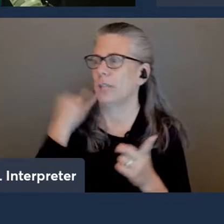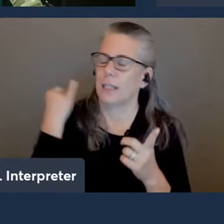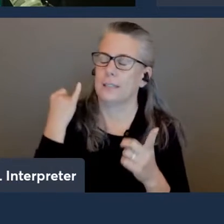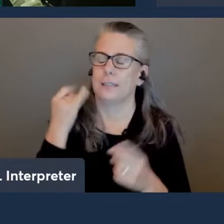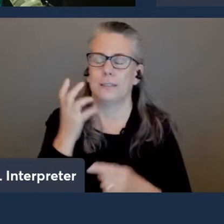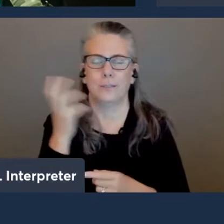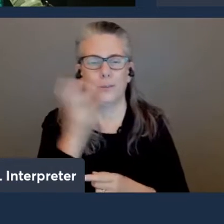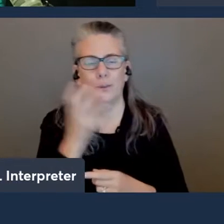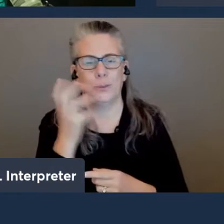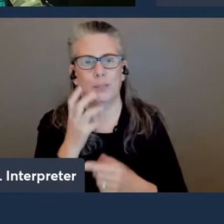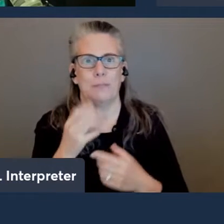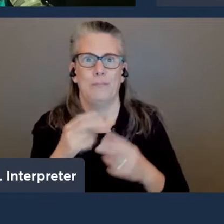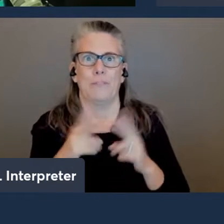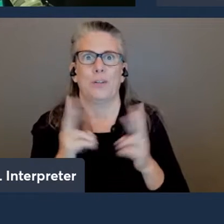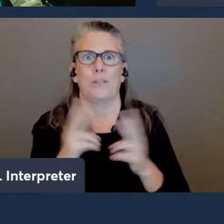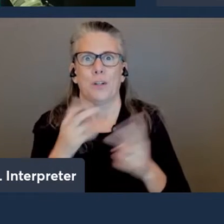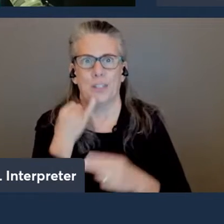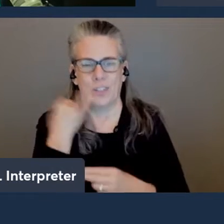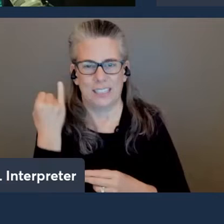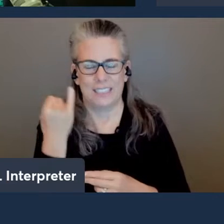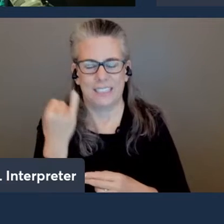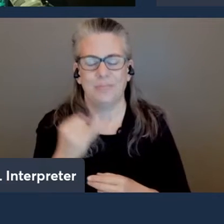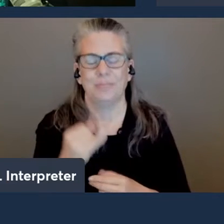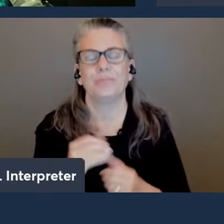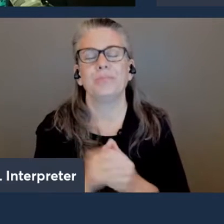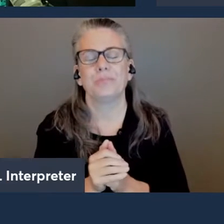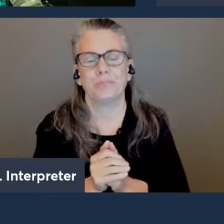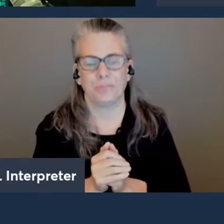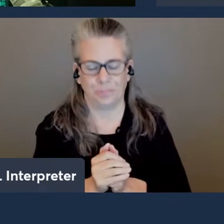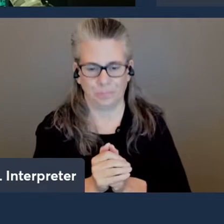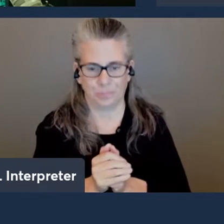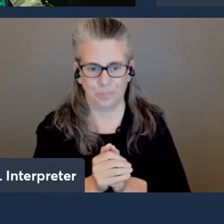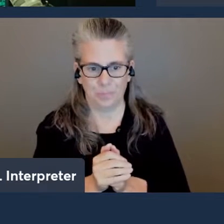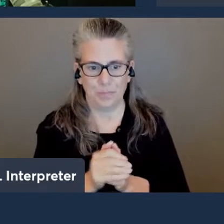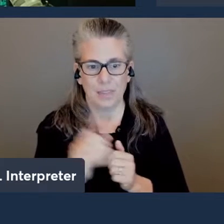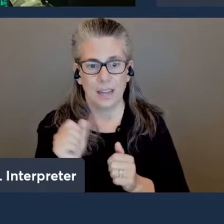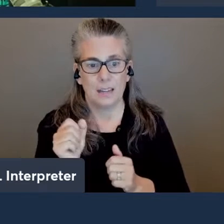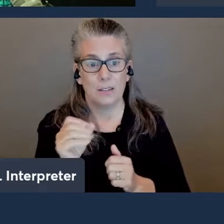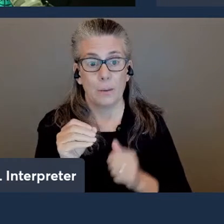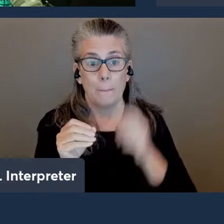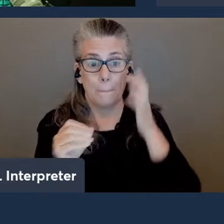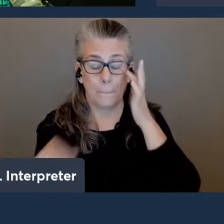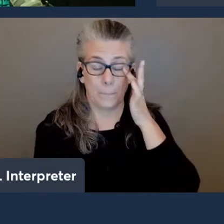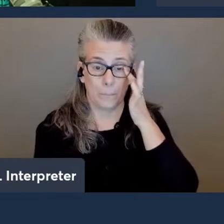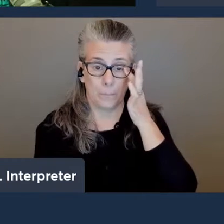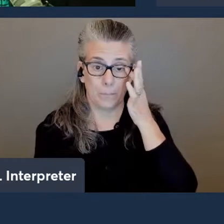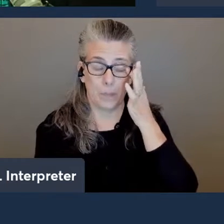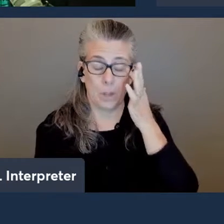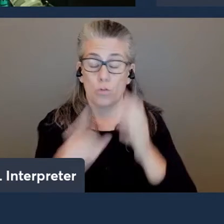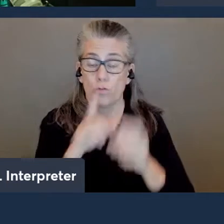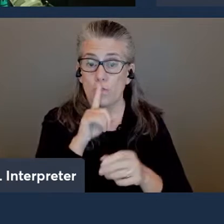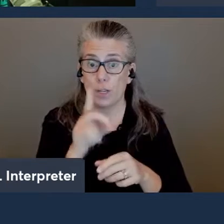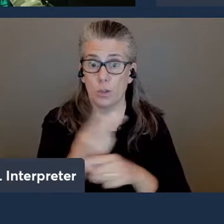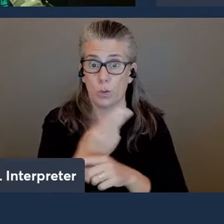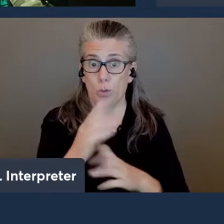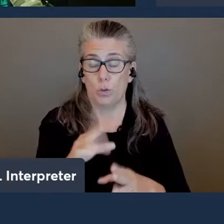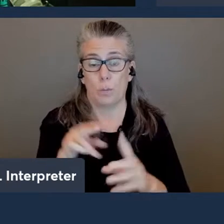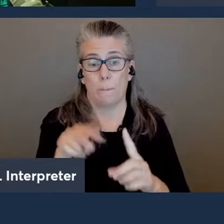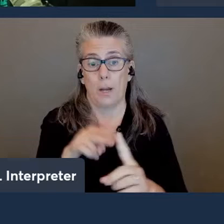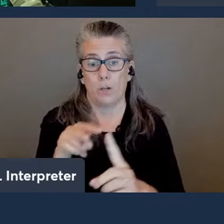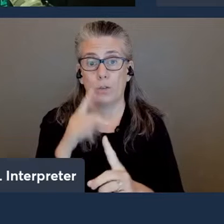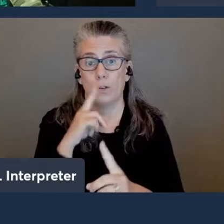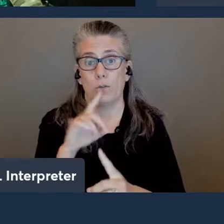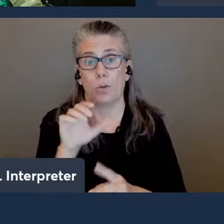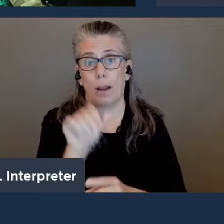very, very jealous. Okay, so we talked about real user monitoring for Amazon CloudWatch. What is